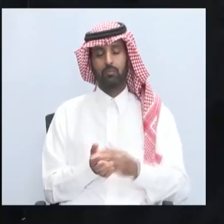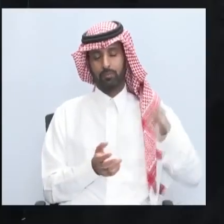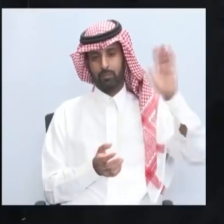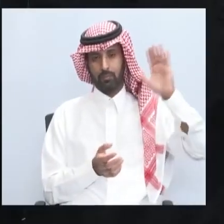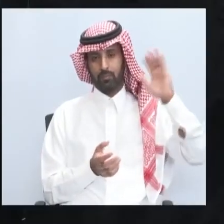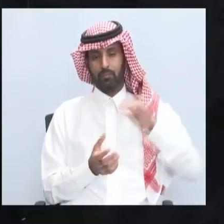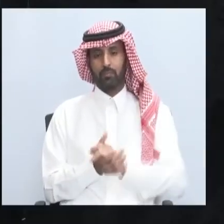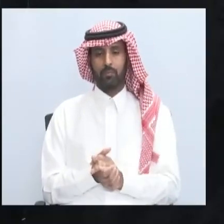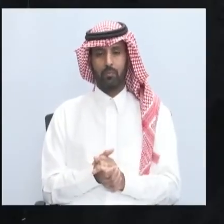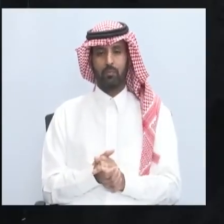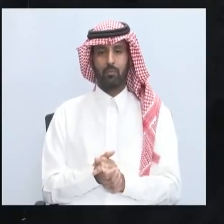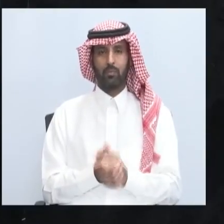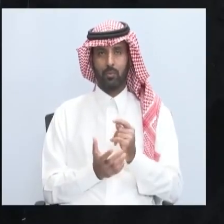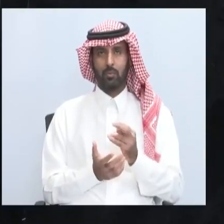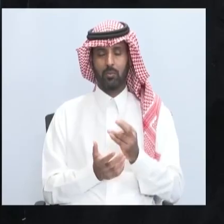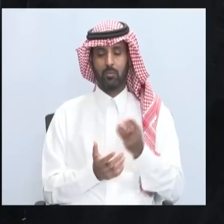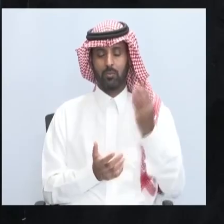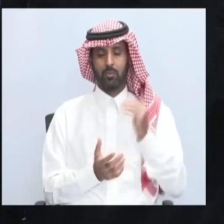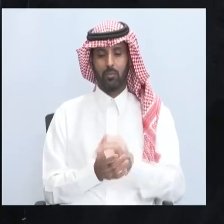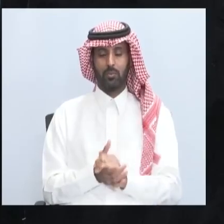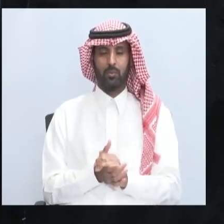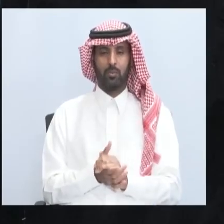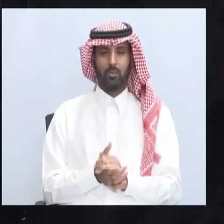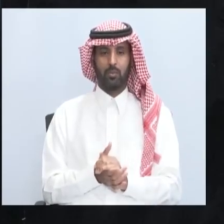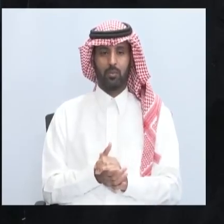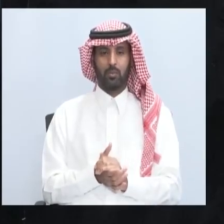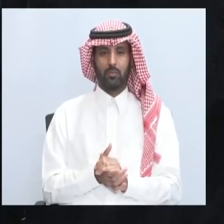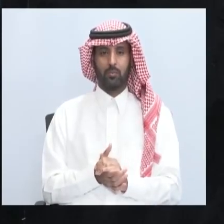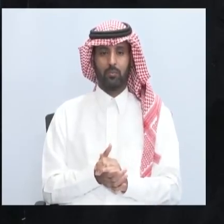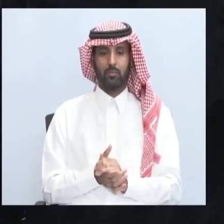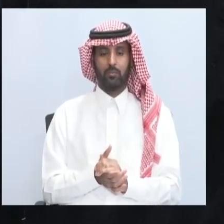you next lesson, inshallah. Subhanak Allahumma bihamdik. Ashhadu an la ilaha illa anta astaghfiruka wa atubu ilayk. Assalamu alaikum.